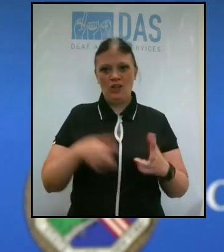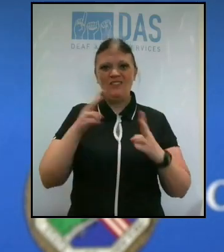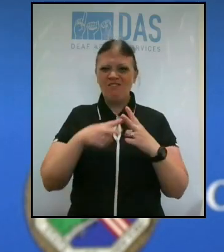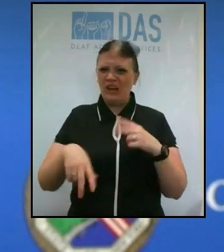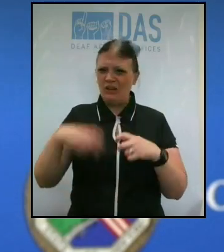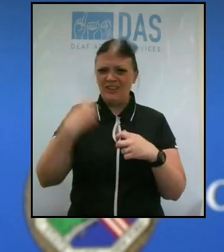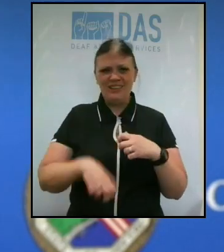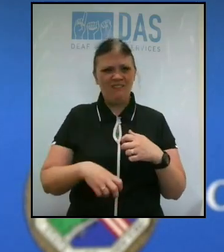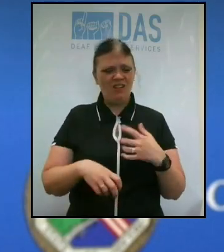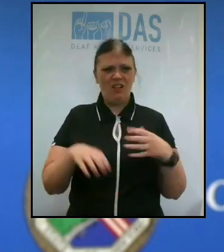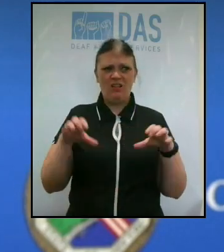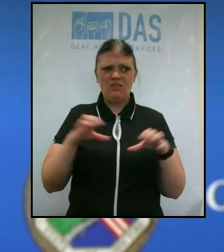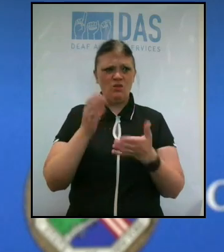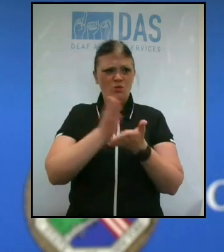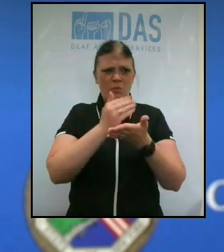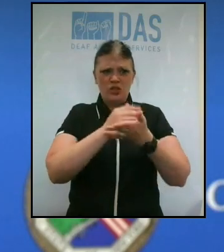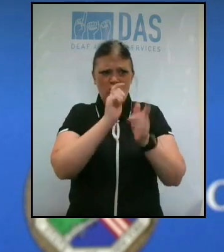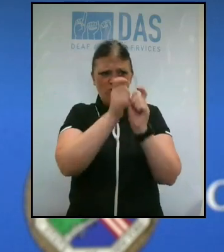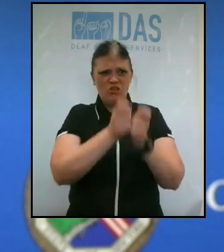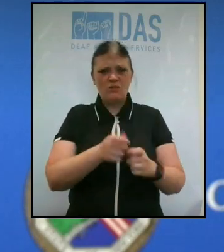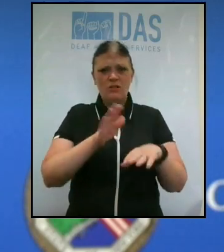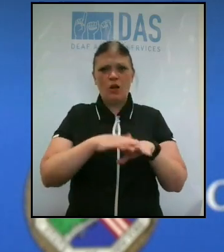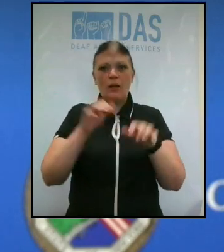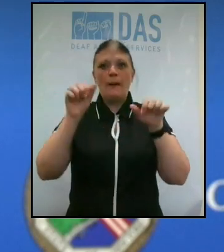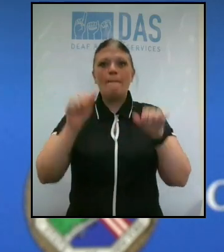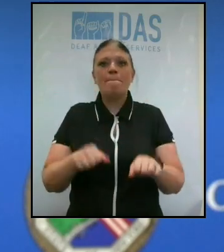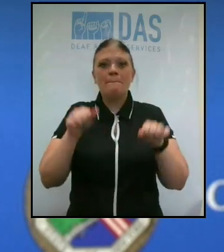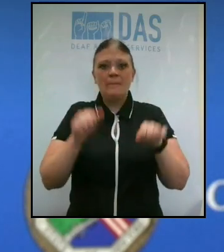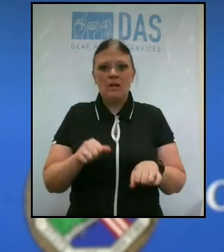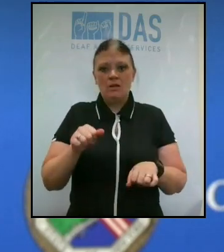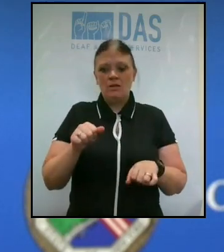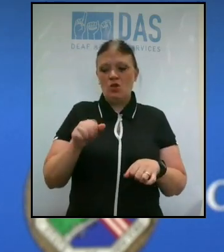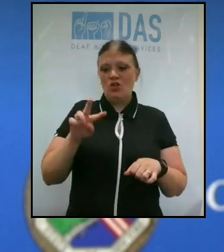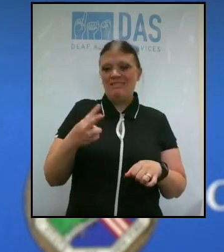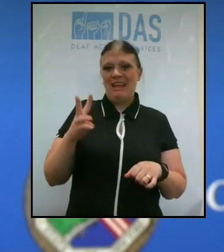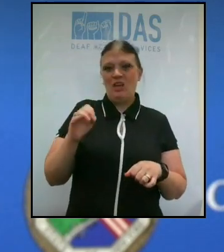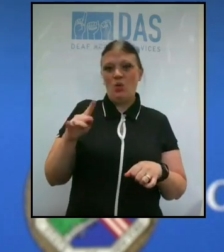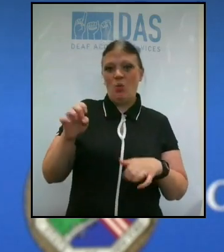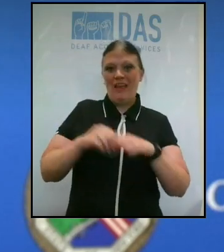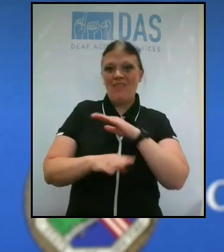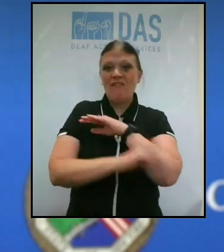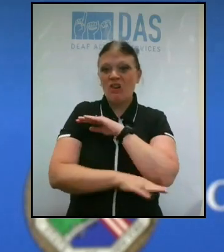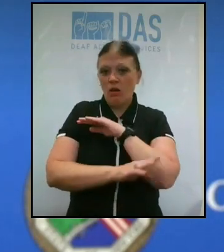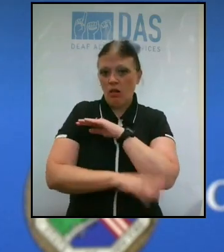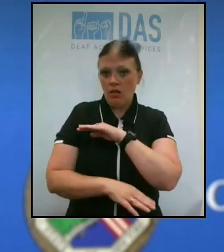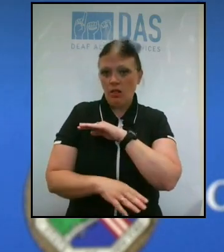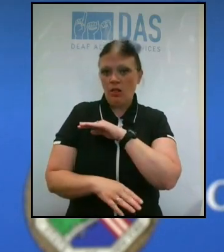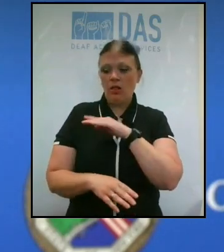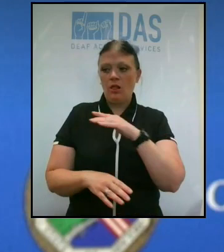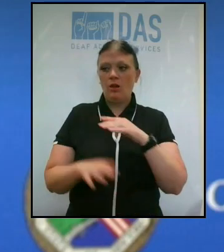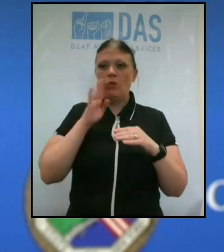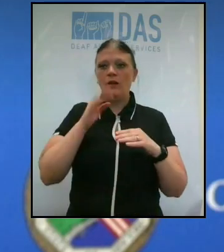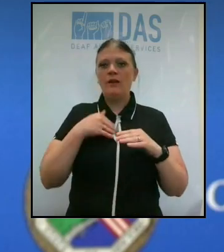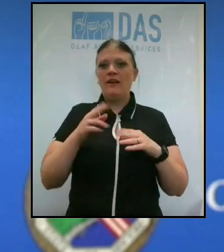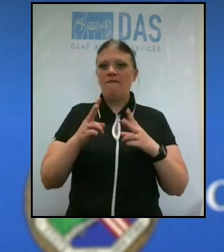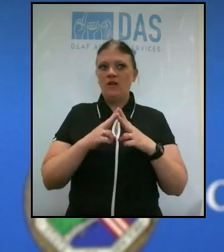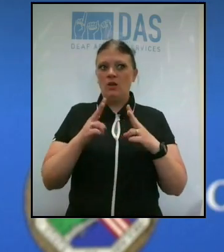difficult to do budgetary adjustments on a potential second wave in the fall. So we're basically going to have some conservative